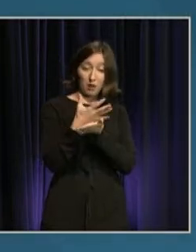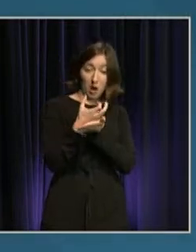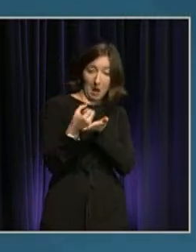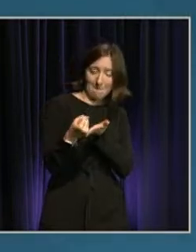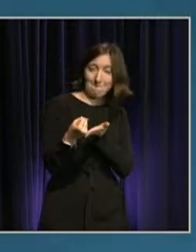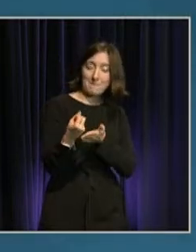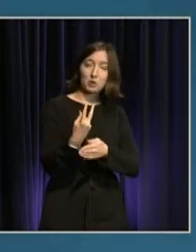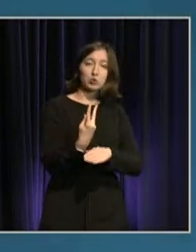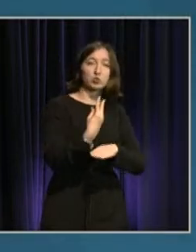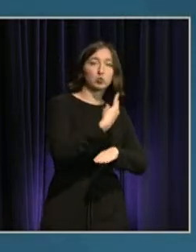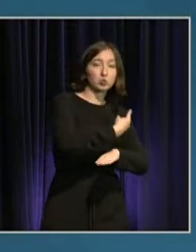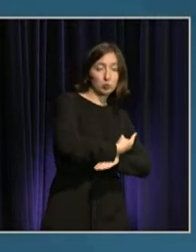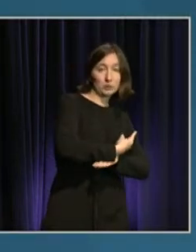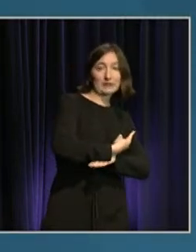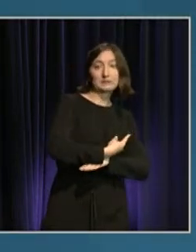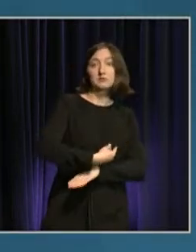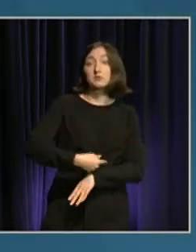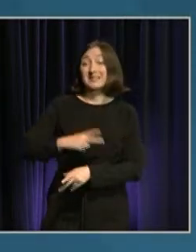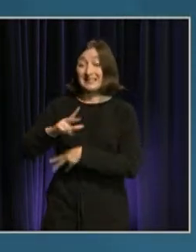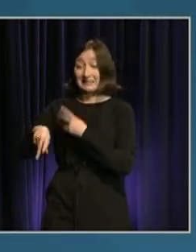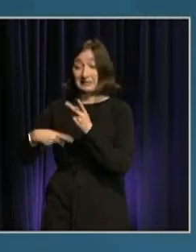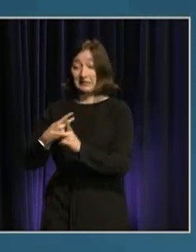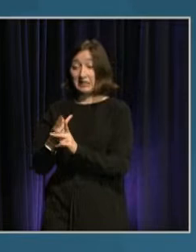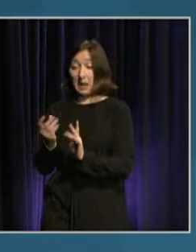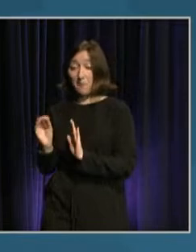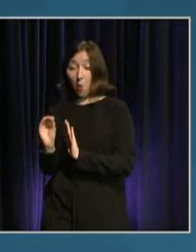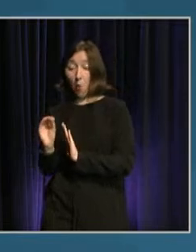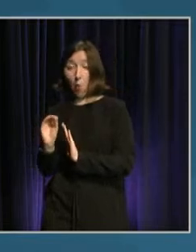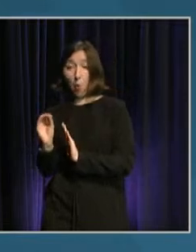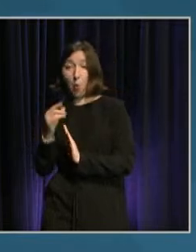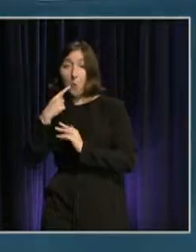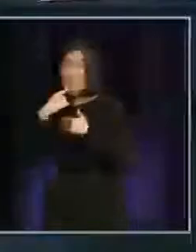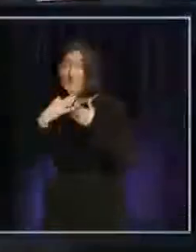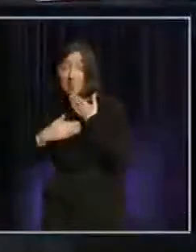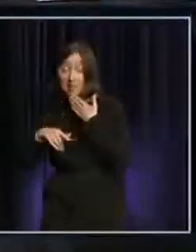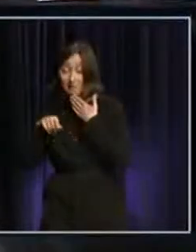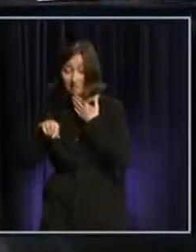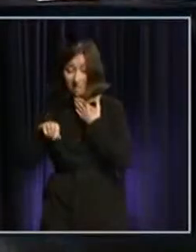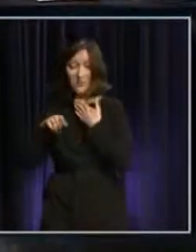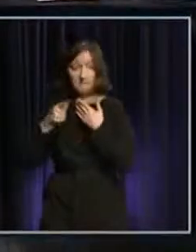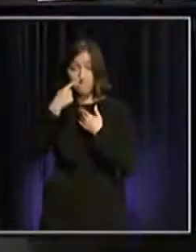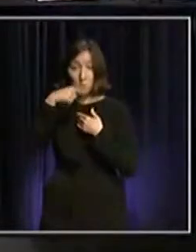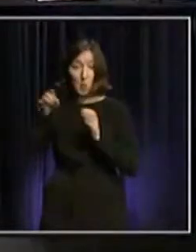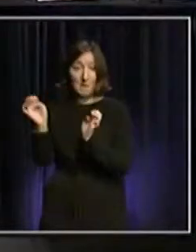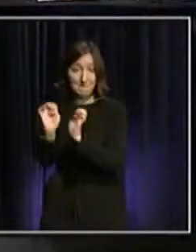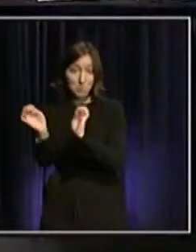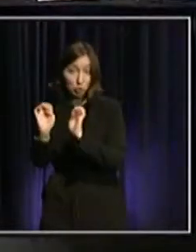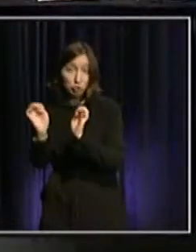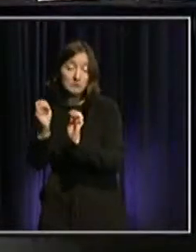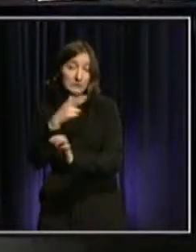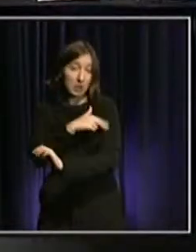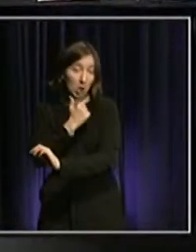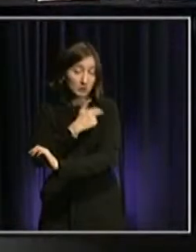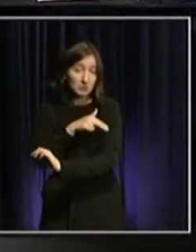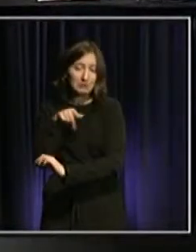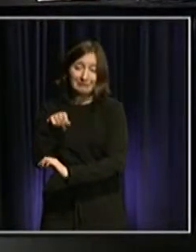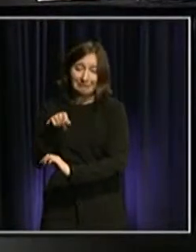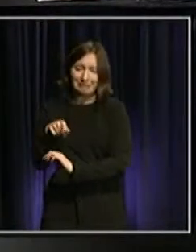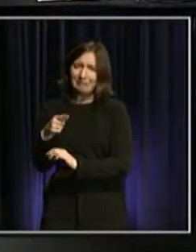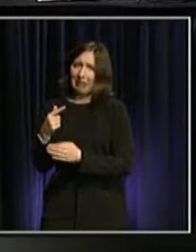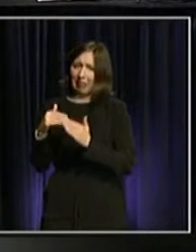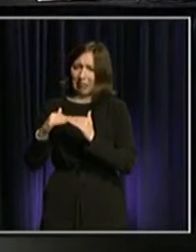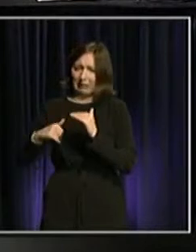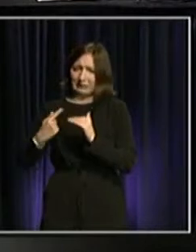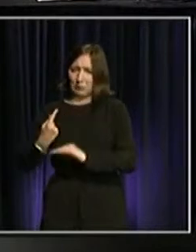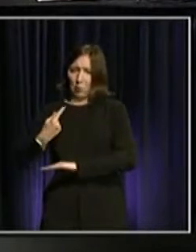a day, and that's, again, the type used in emergencies. So the only solution to this is for us to come together as a community to donate